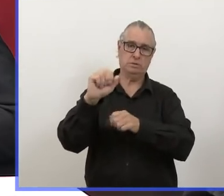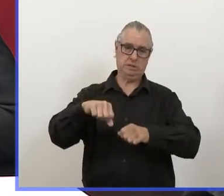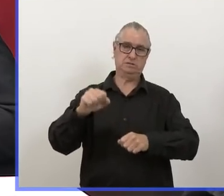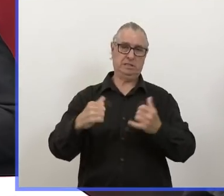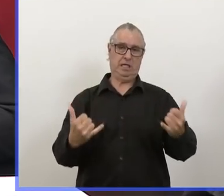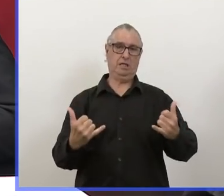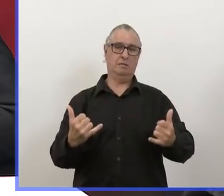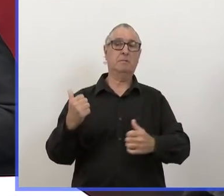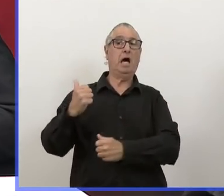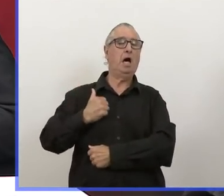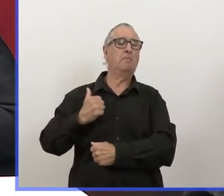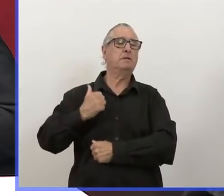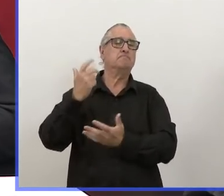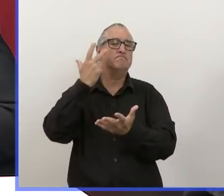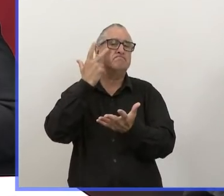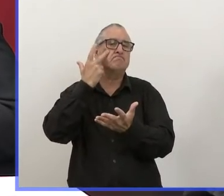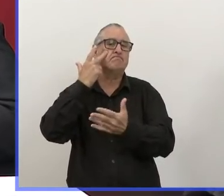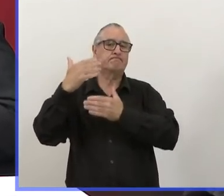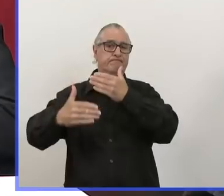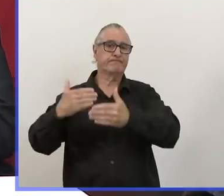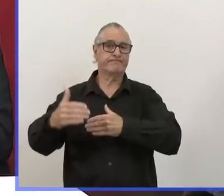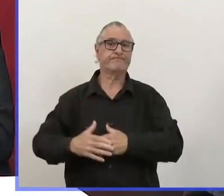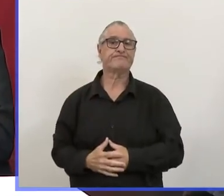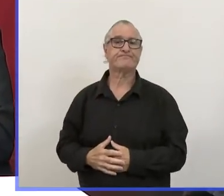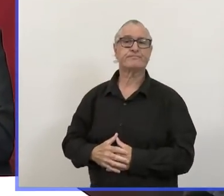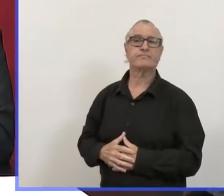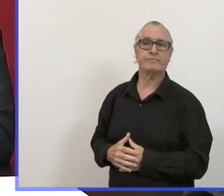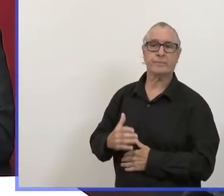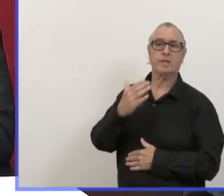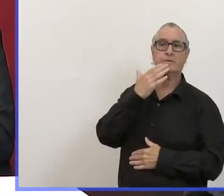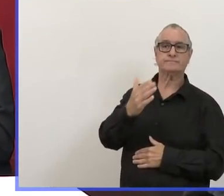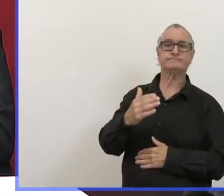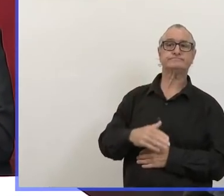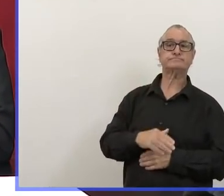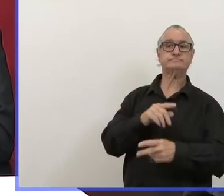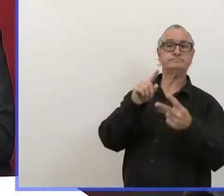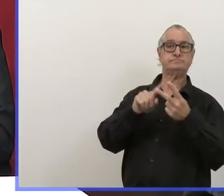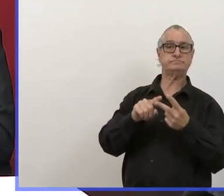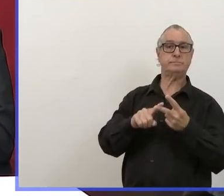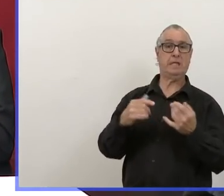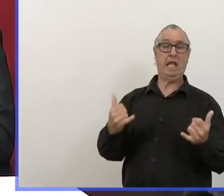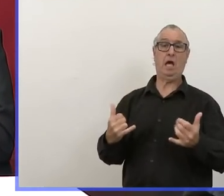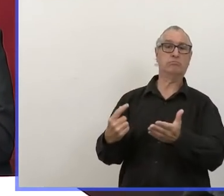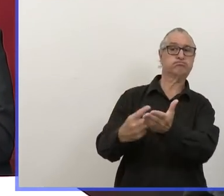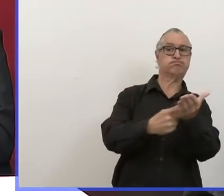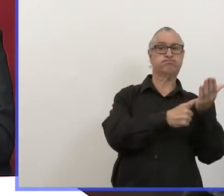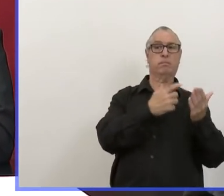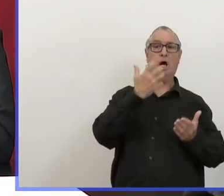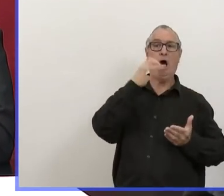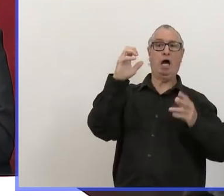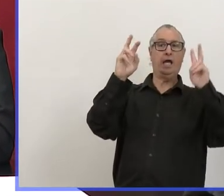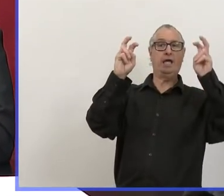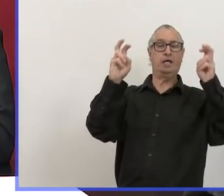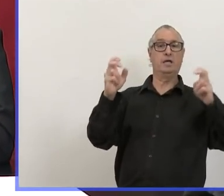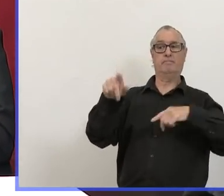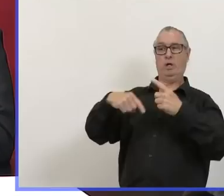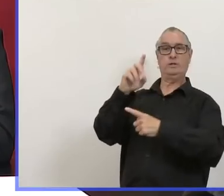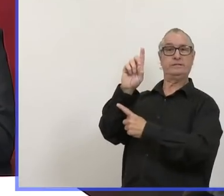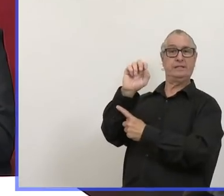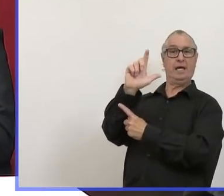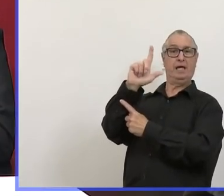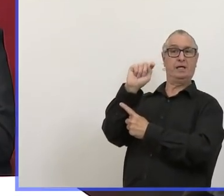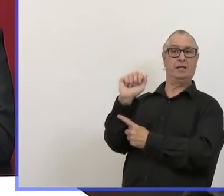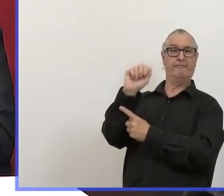We had a lot of talk today about the Delta variant. Maybe can you just give us a little bit information